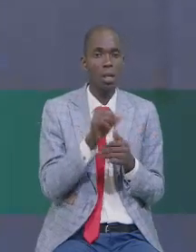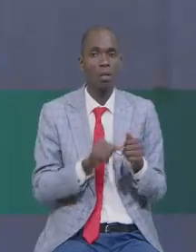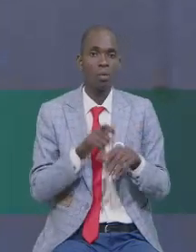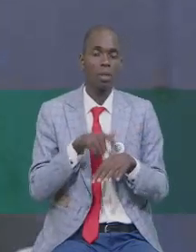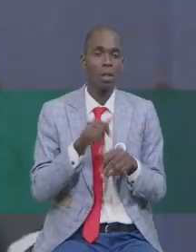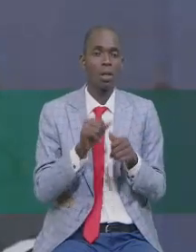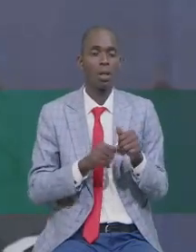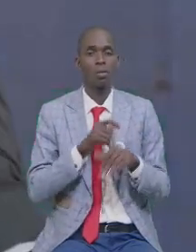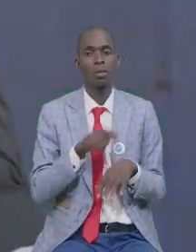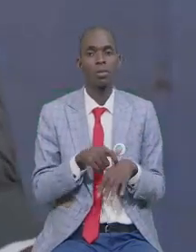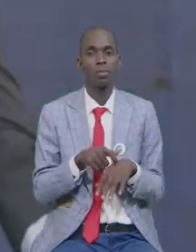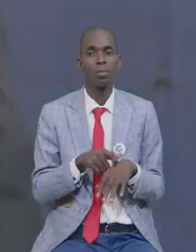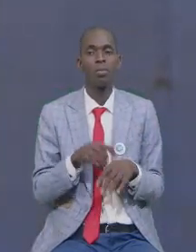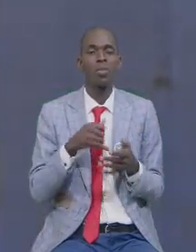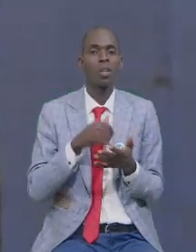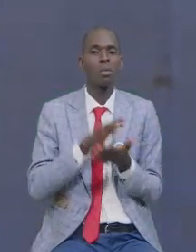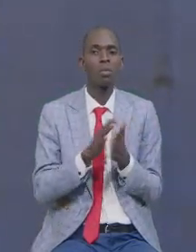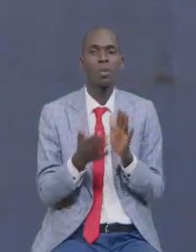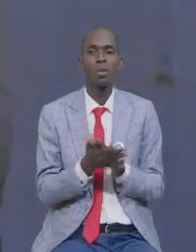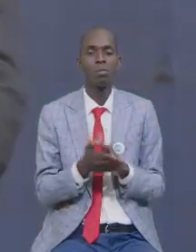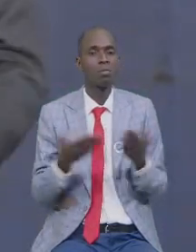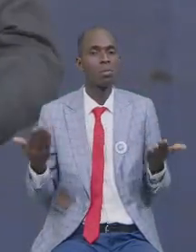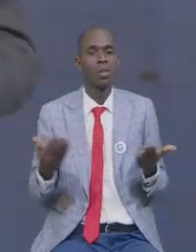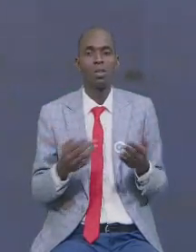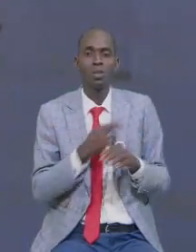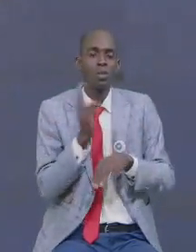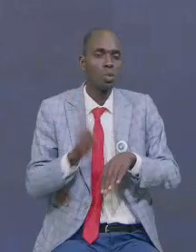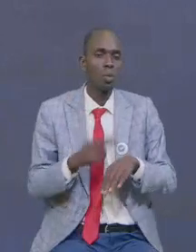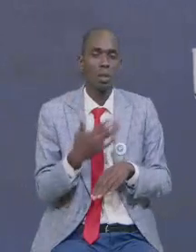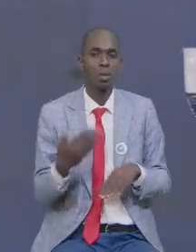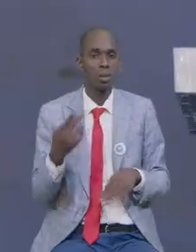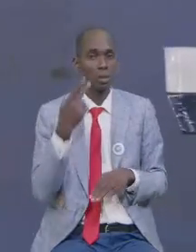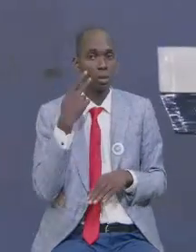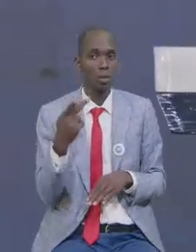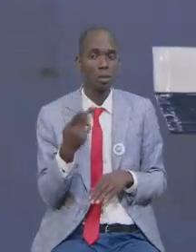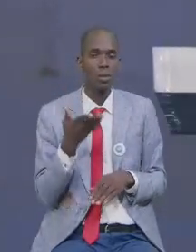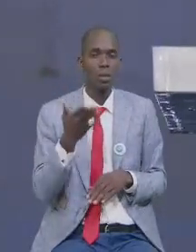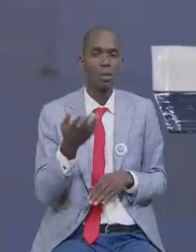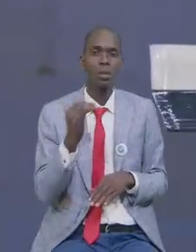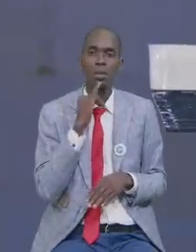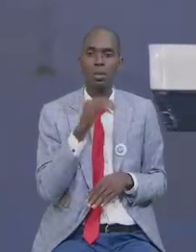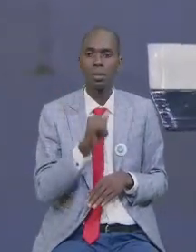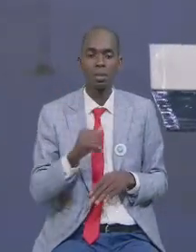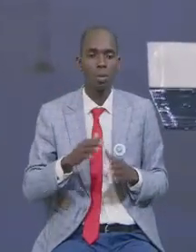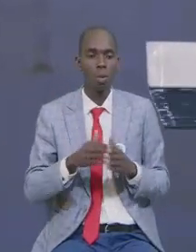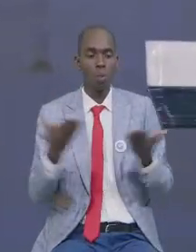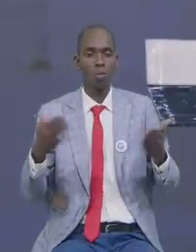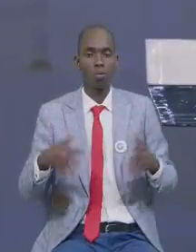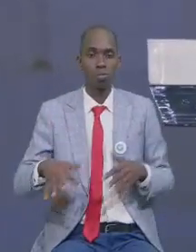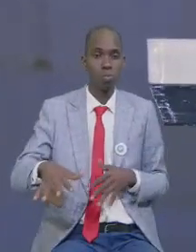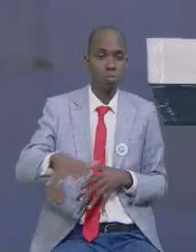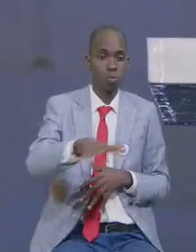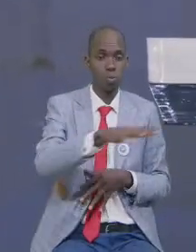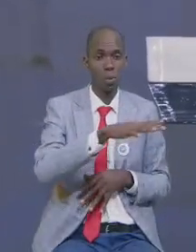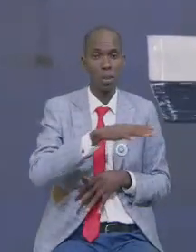every time, becomes like reflex action. Look at this. There is a field there, and there